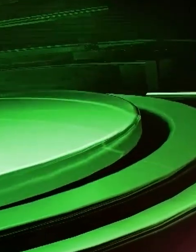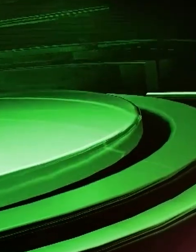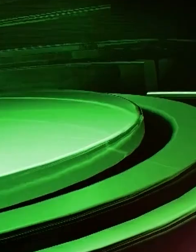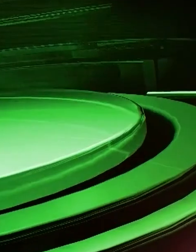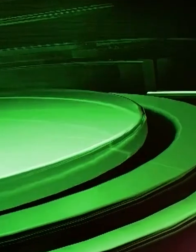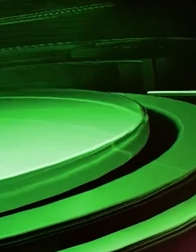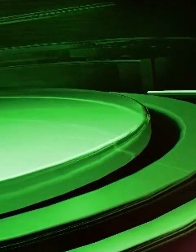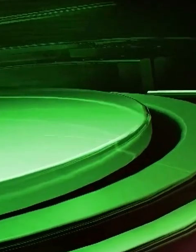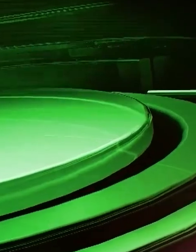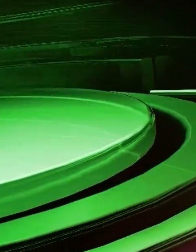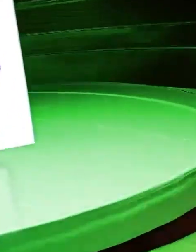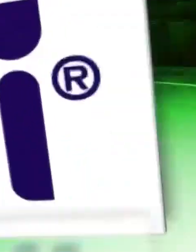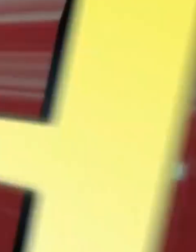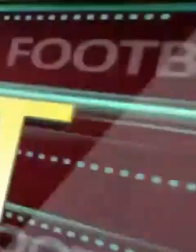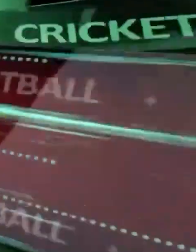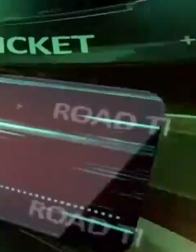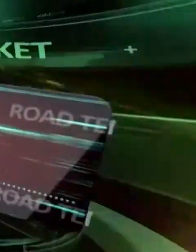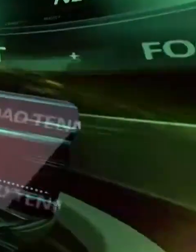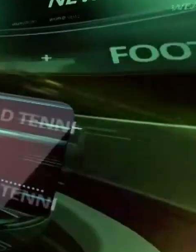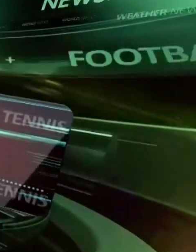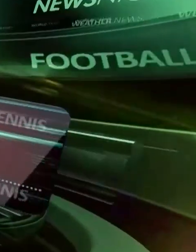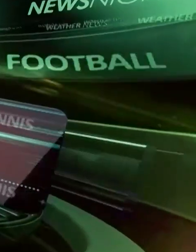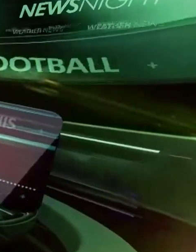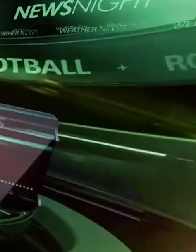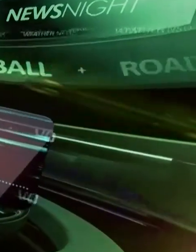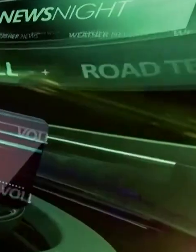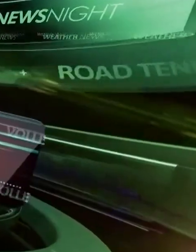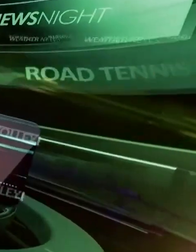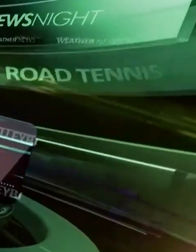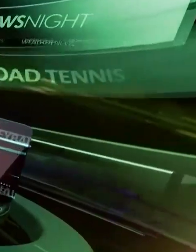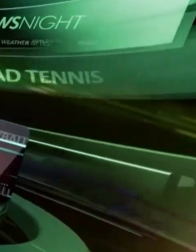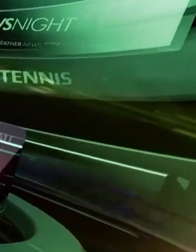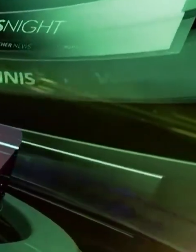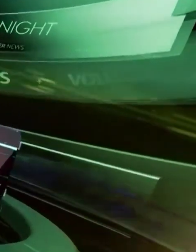Live first, Dasani after.